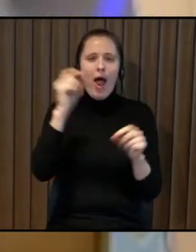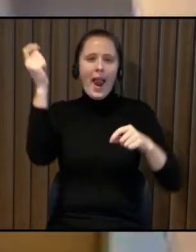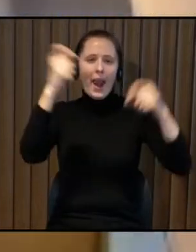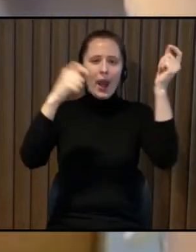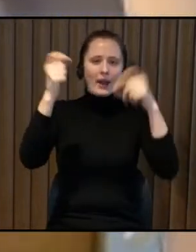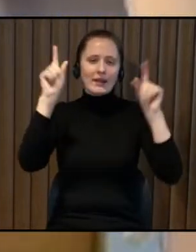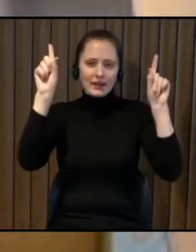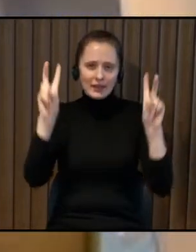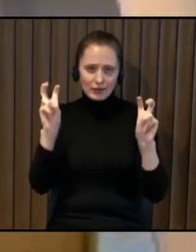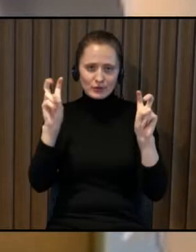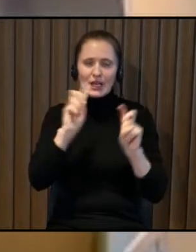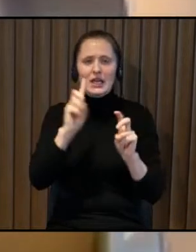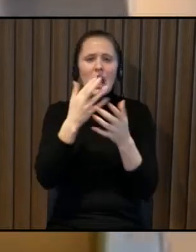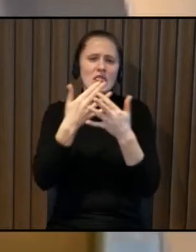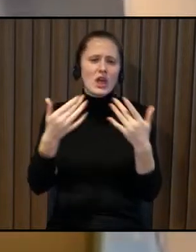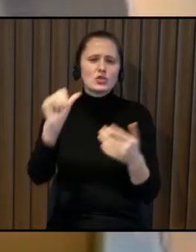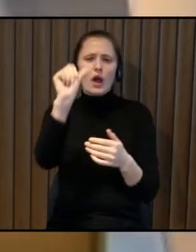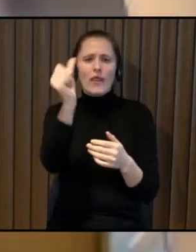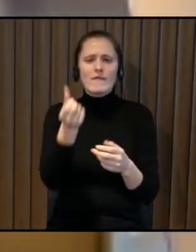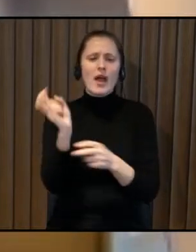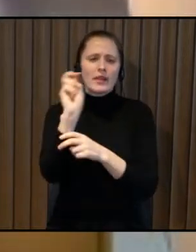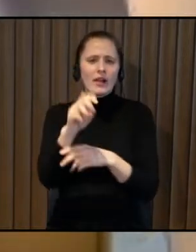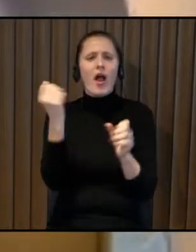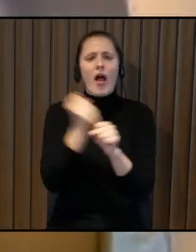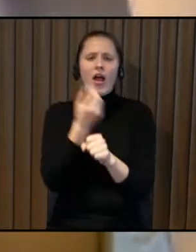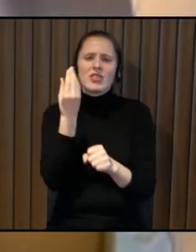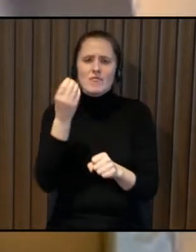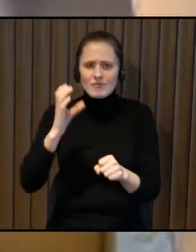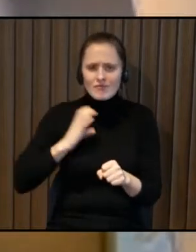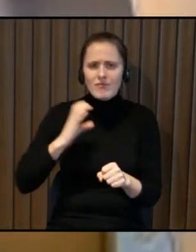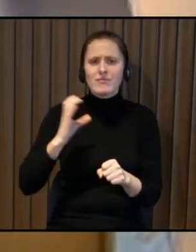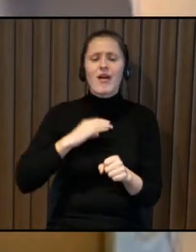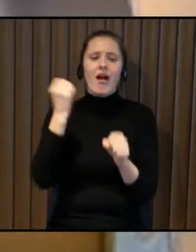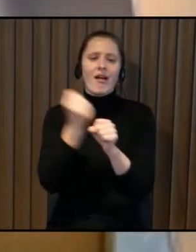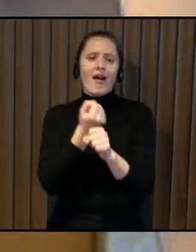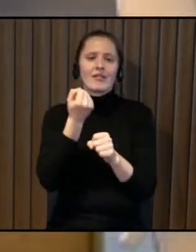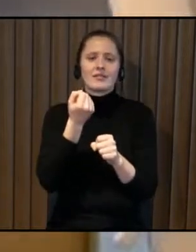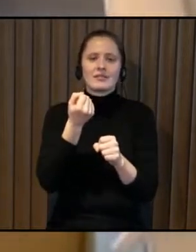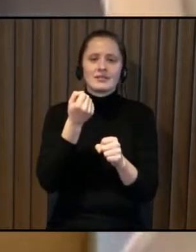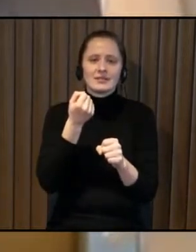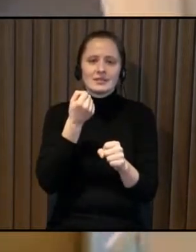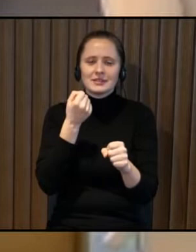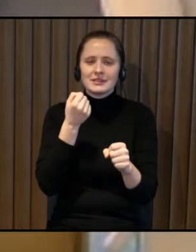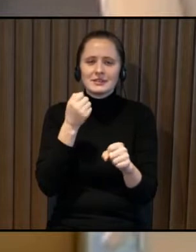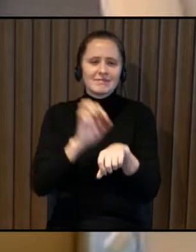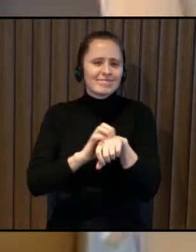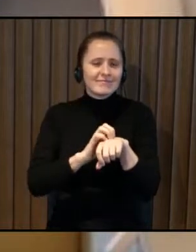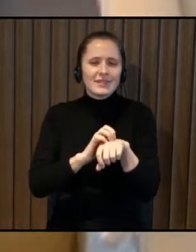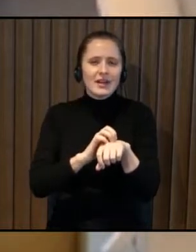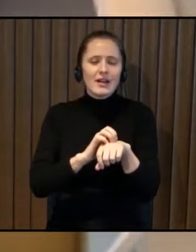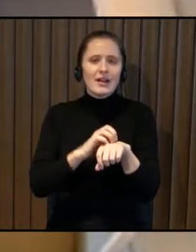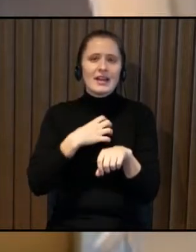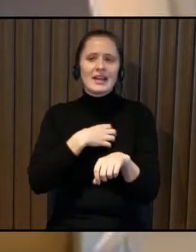Lietus, the rain, and probably you have met various clients who have a lot of money, who don't, and so